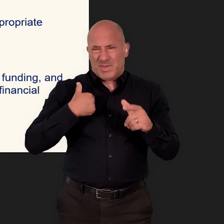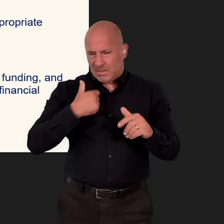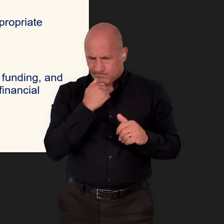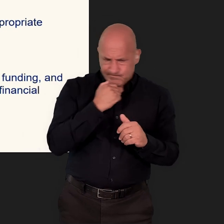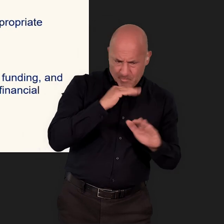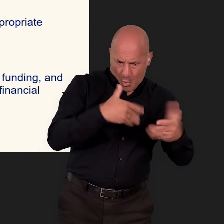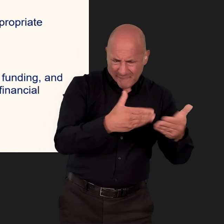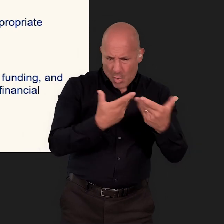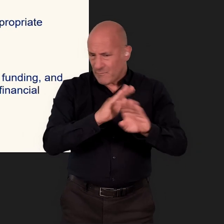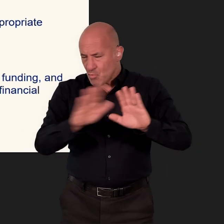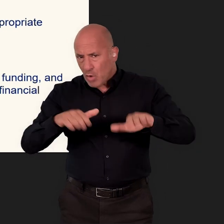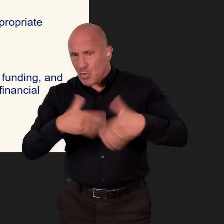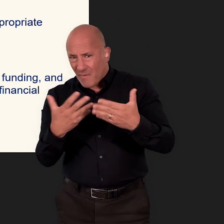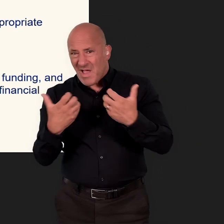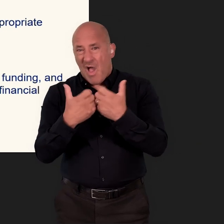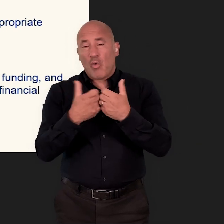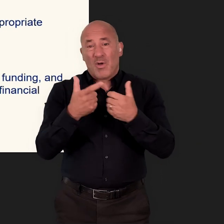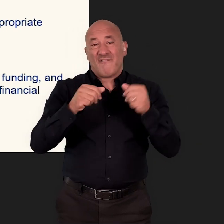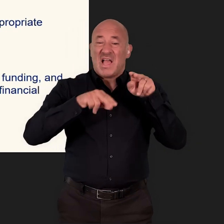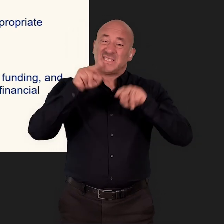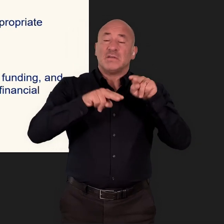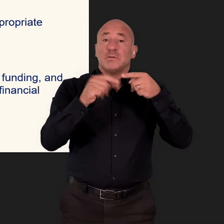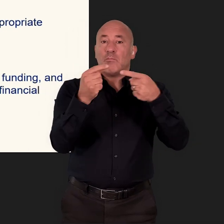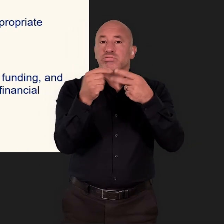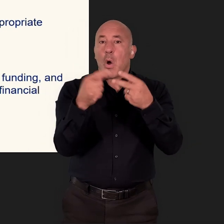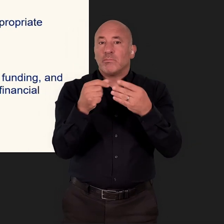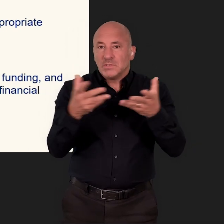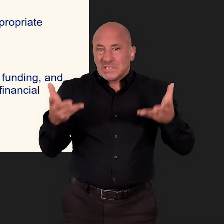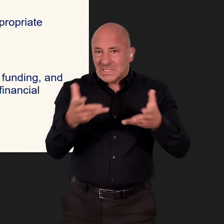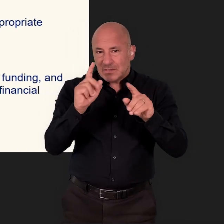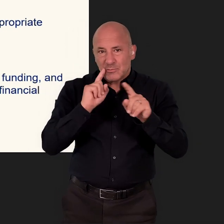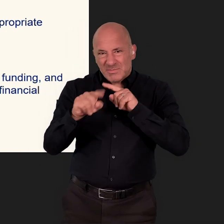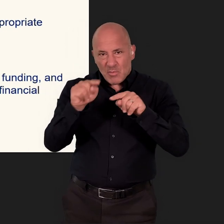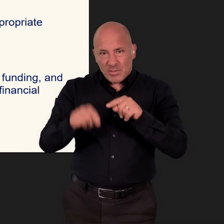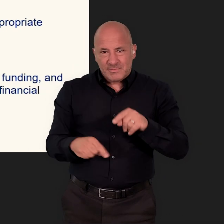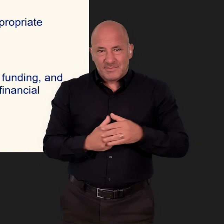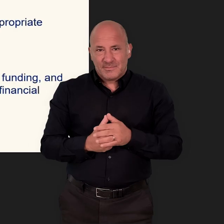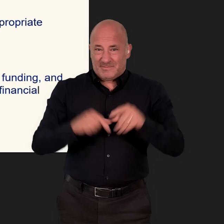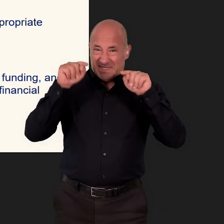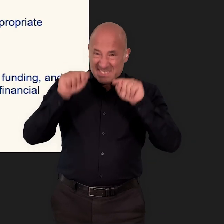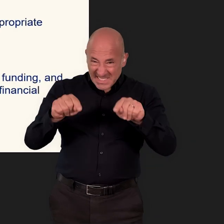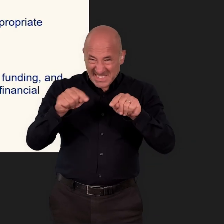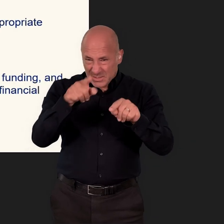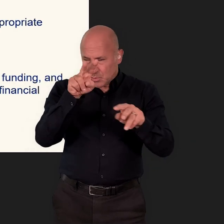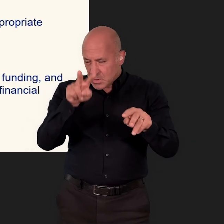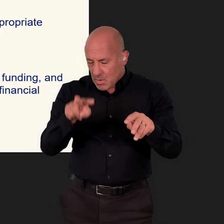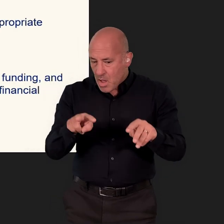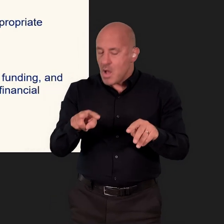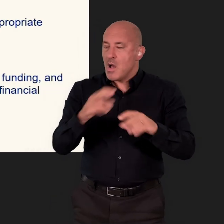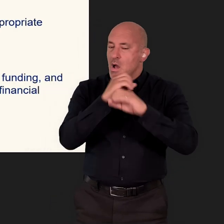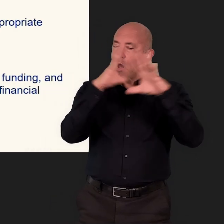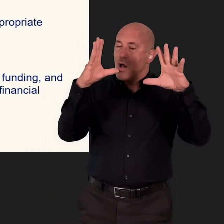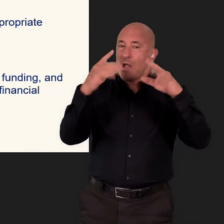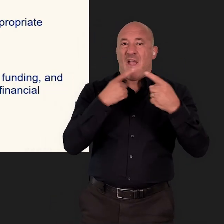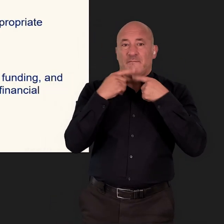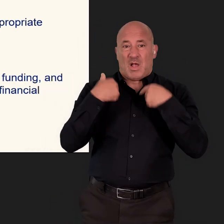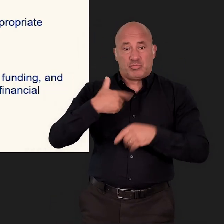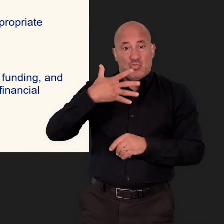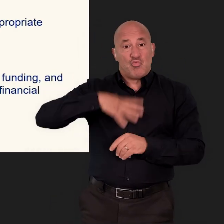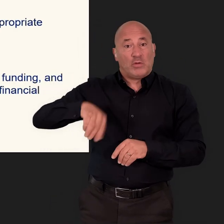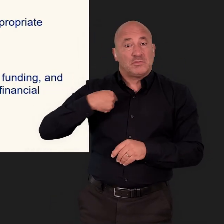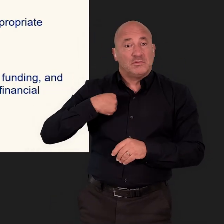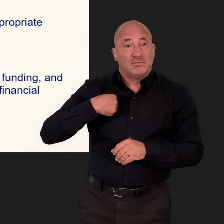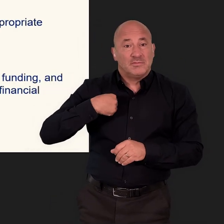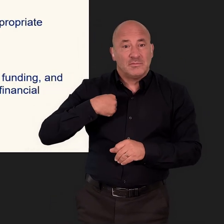are also assessor prompts in the How Decisions Are Made section of the guidance. This will give you more detail about the information